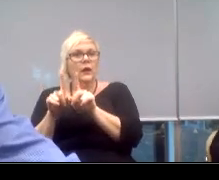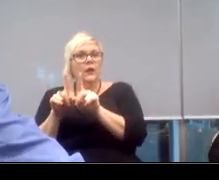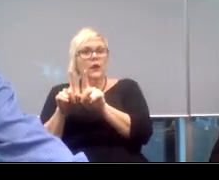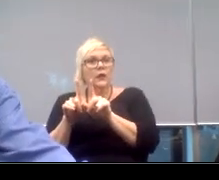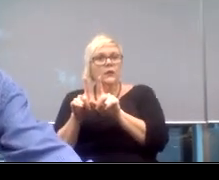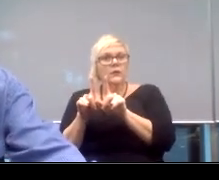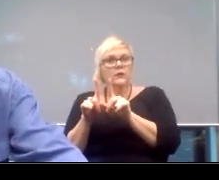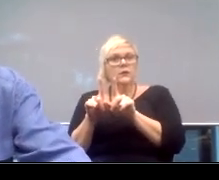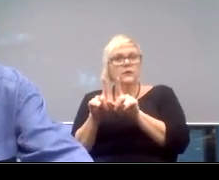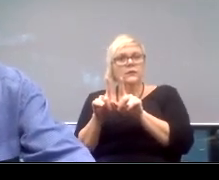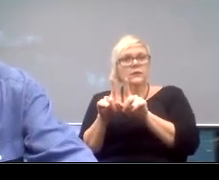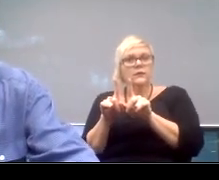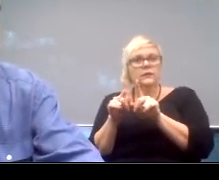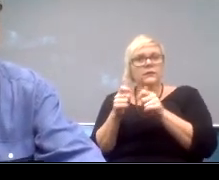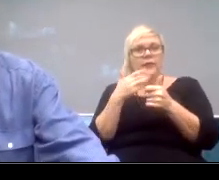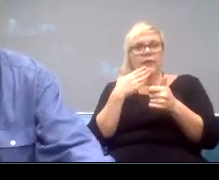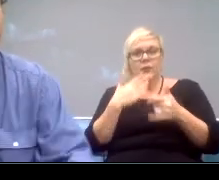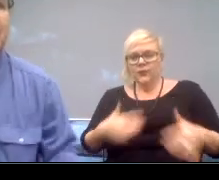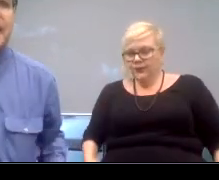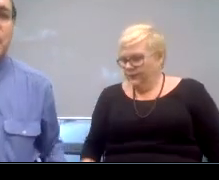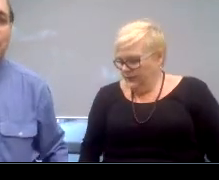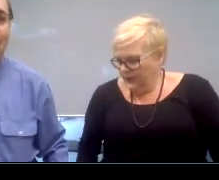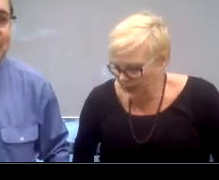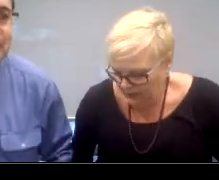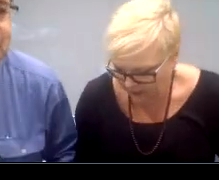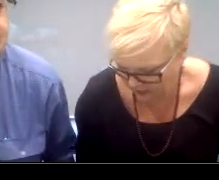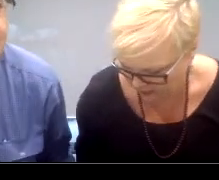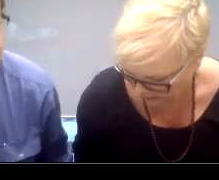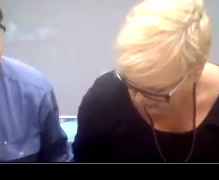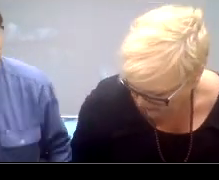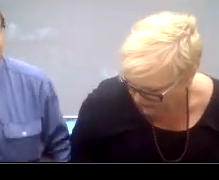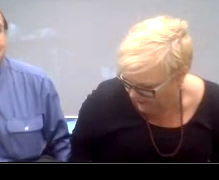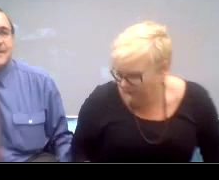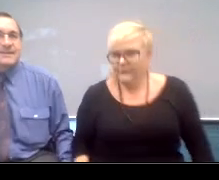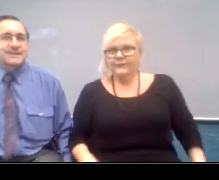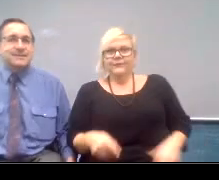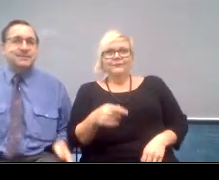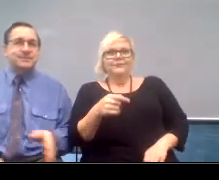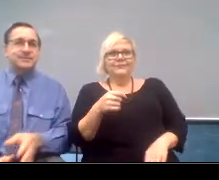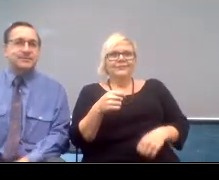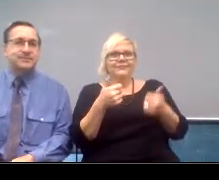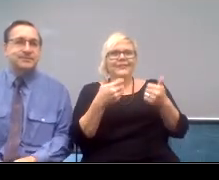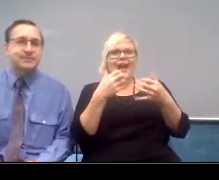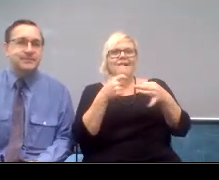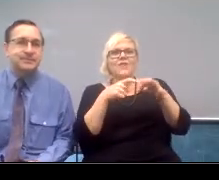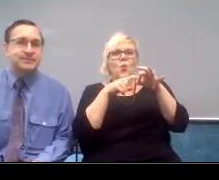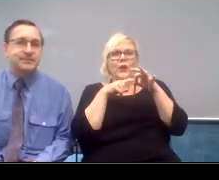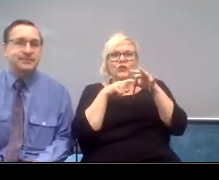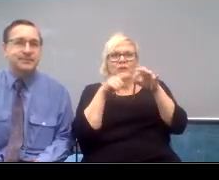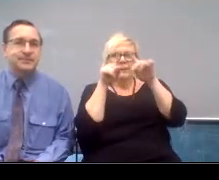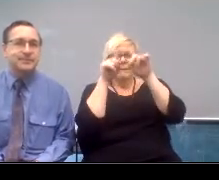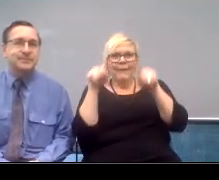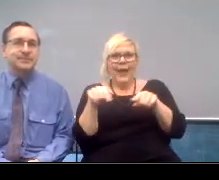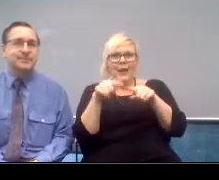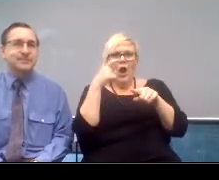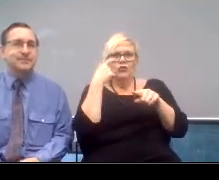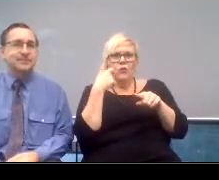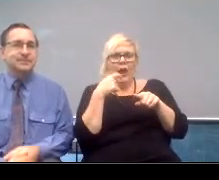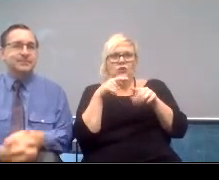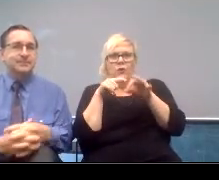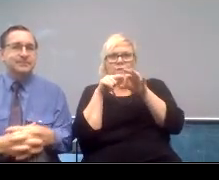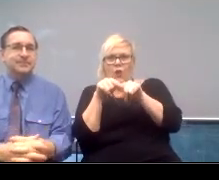that. I'll switch it this way. Thank you. And a bit complicated now is that we also have a question pane, so I'm trying to work between